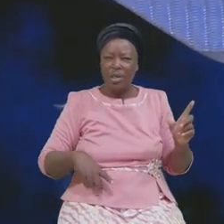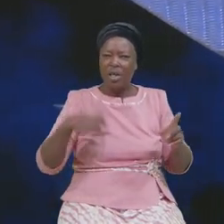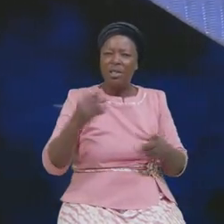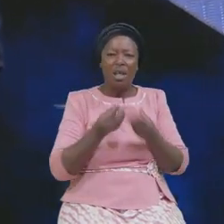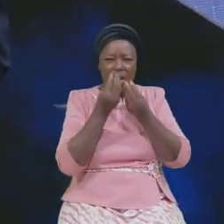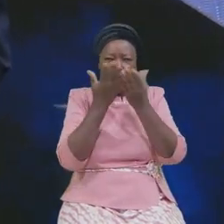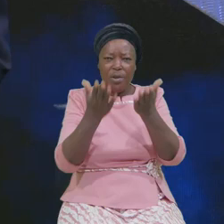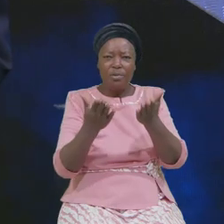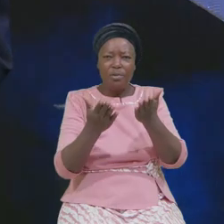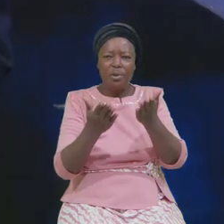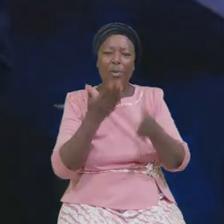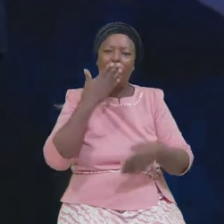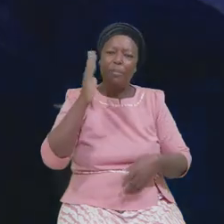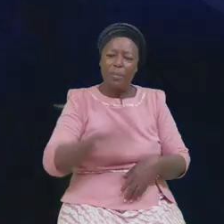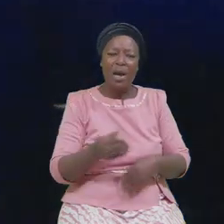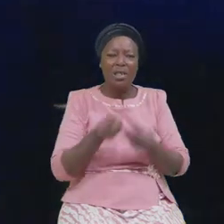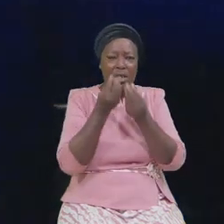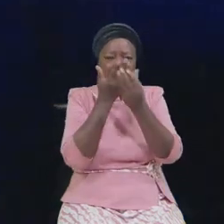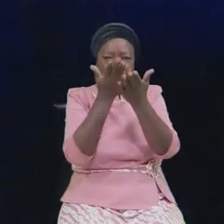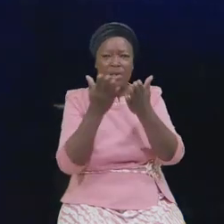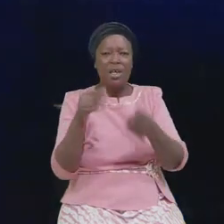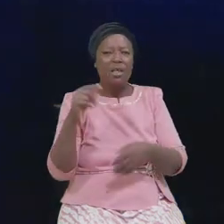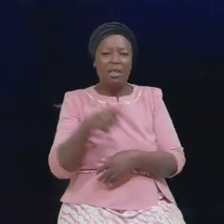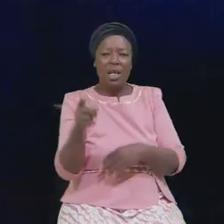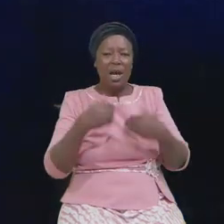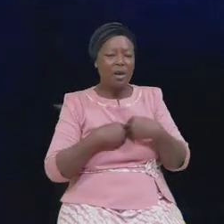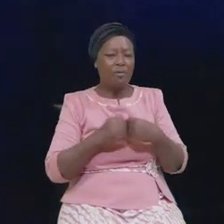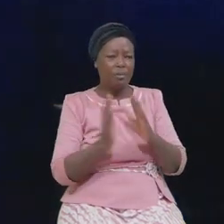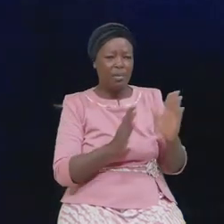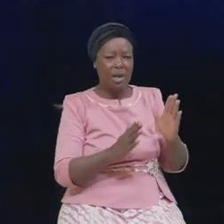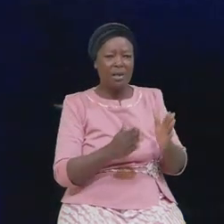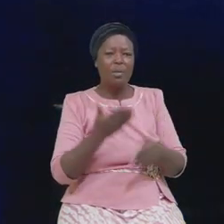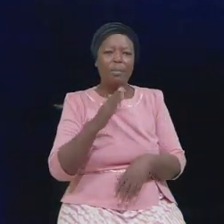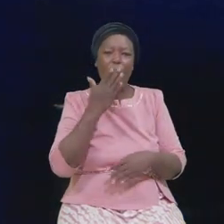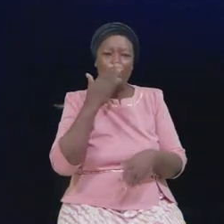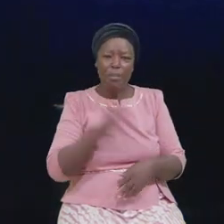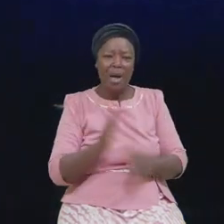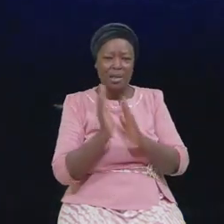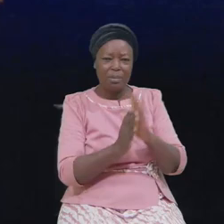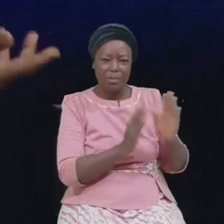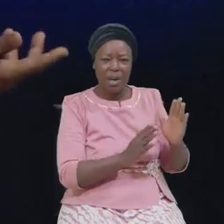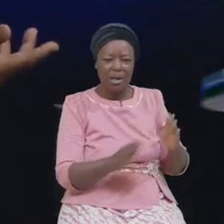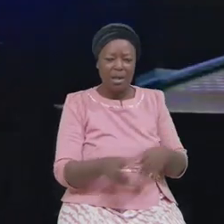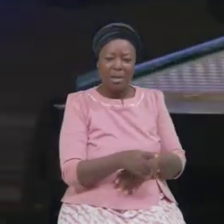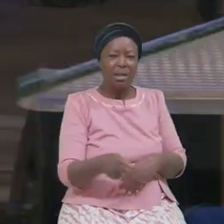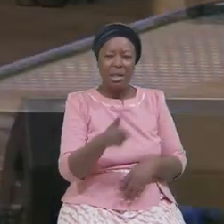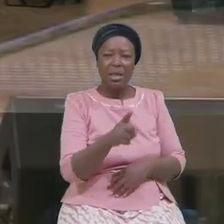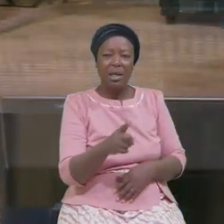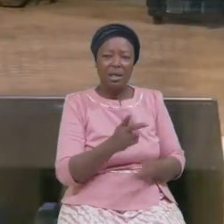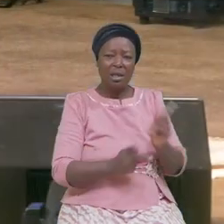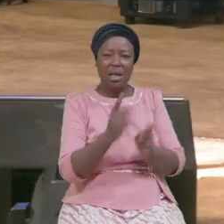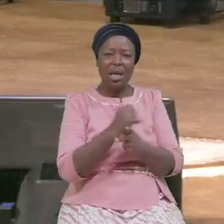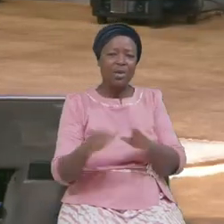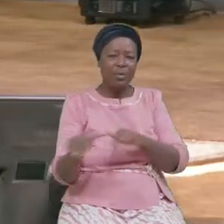news, bad news, their plan, bad plan, their kind of activities,